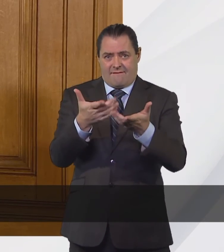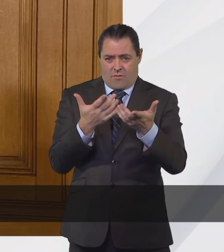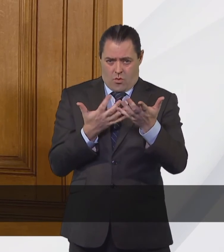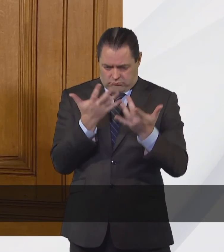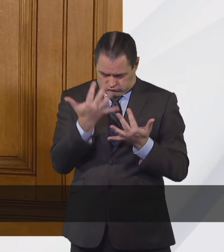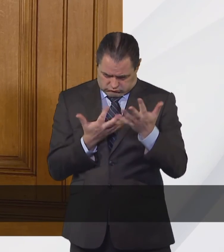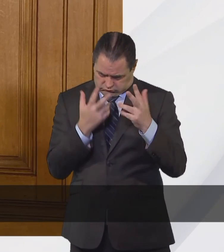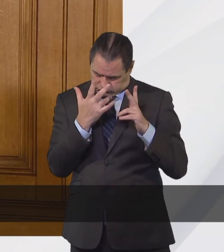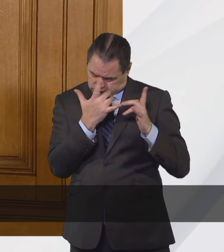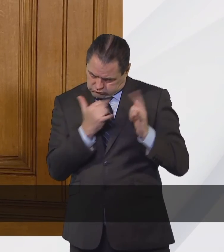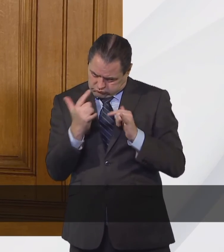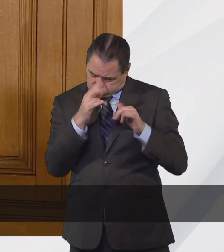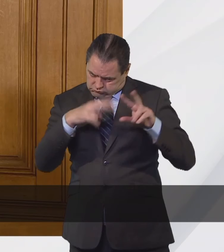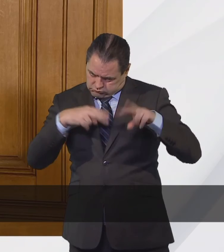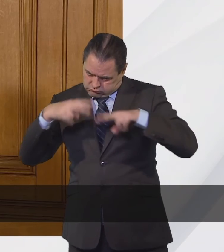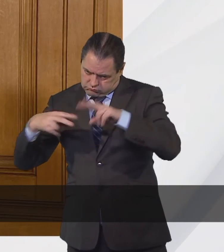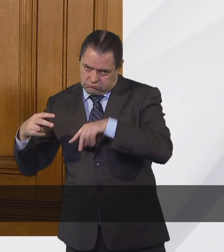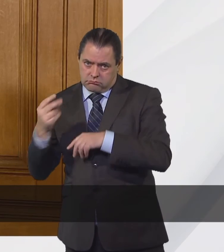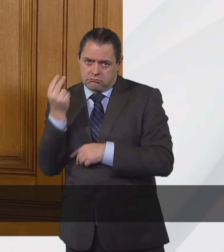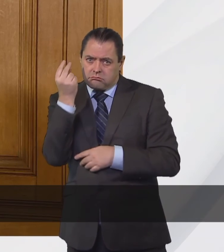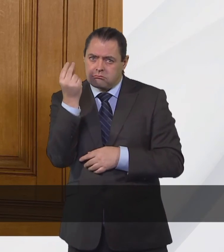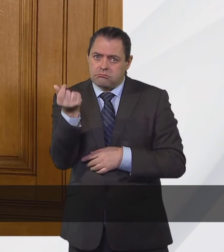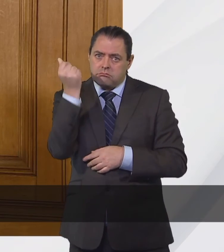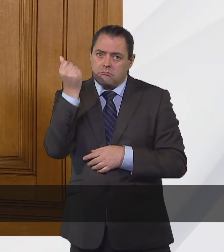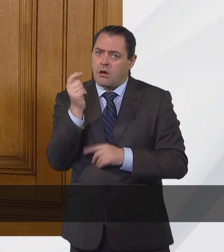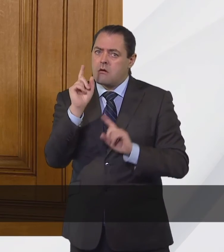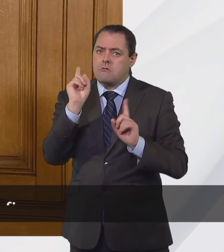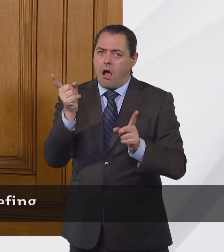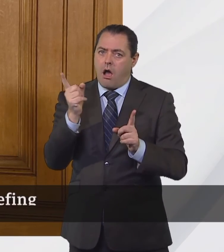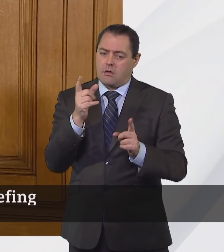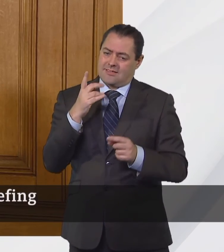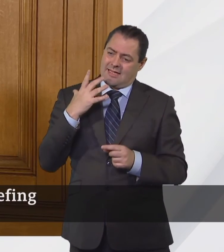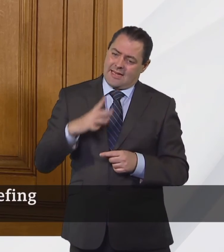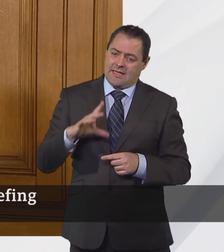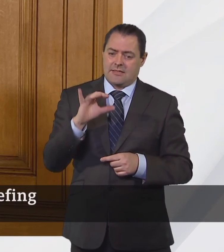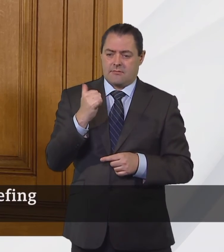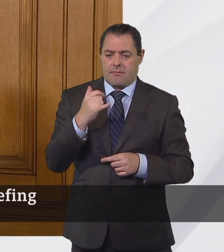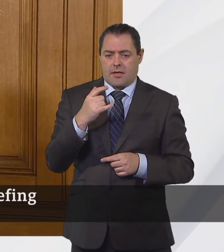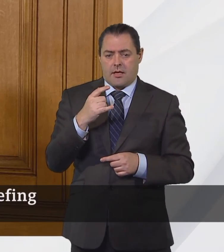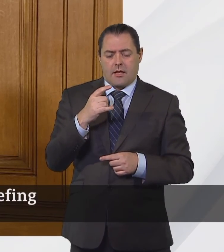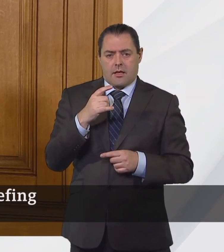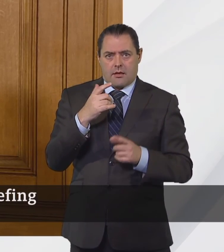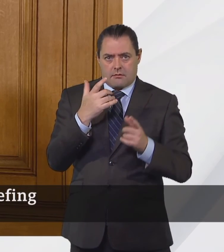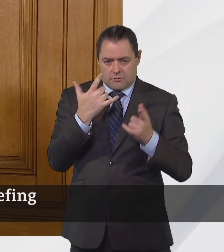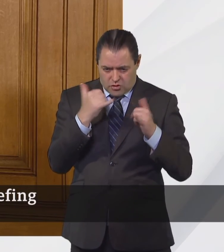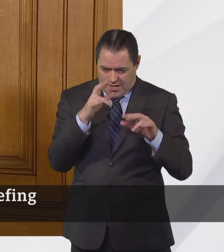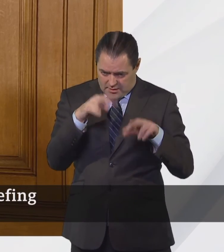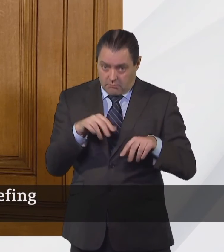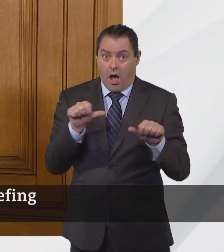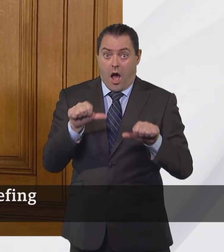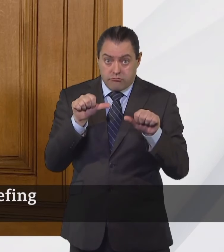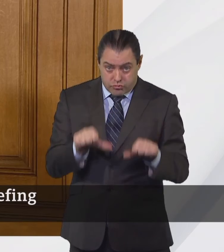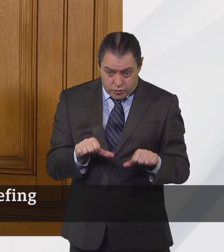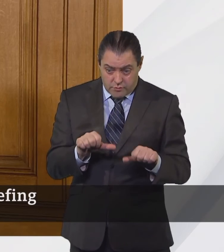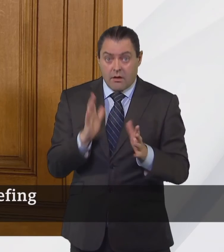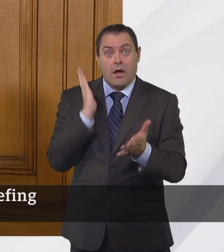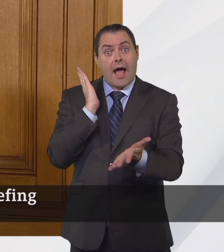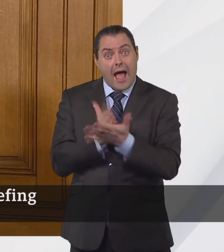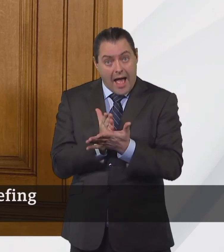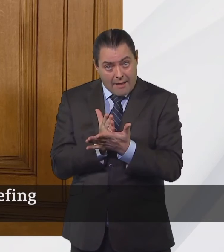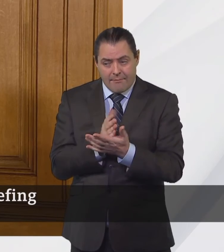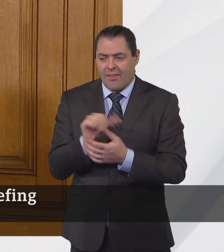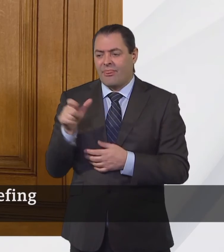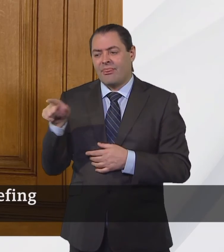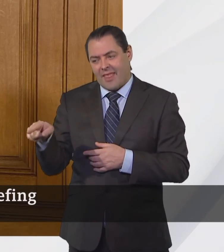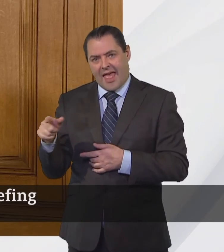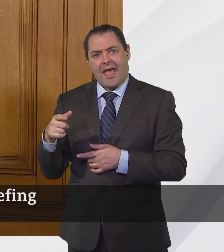overnight thing to get that implemented. They're going to take a month or so between doses. You've got to have 2 doses of most of these